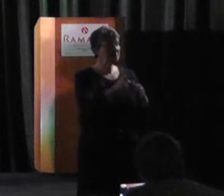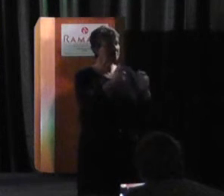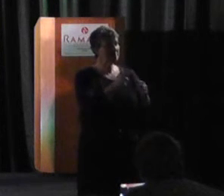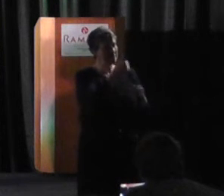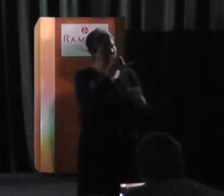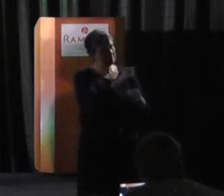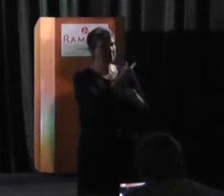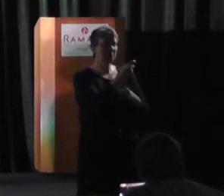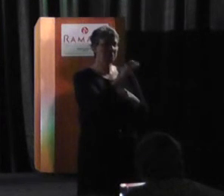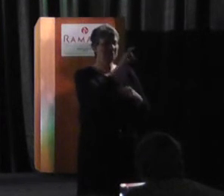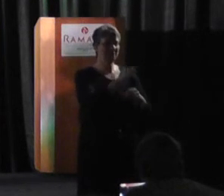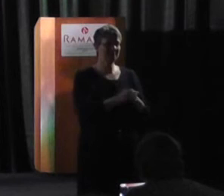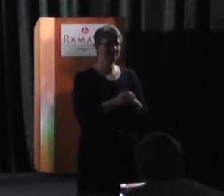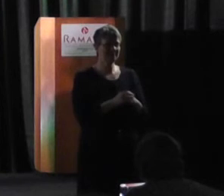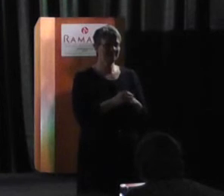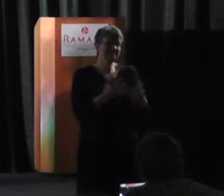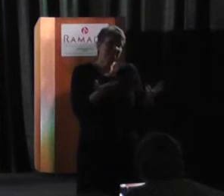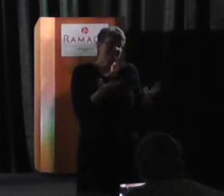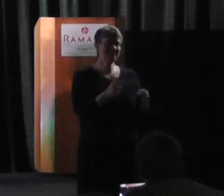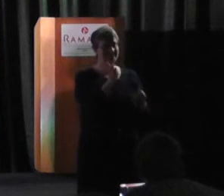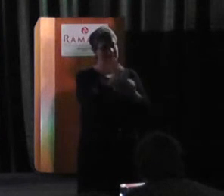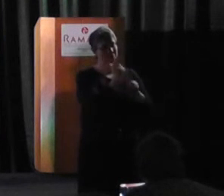on my nerves. Sisters,